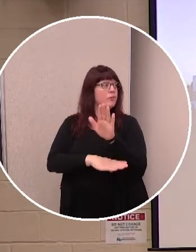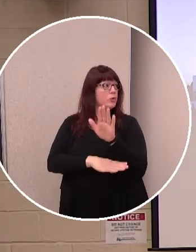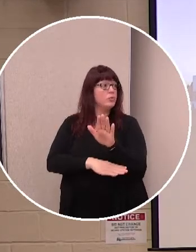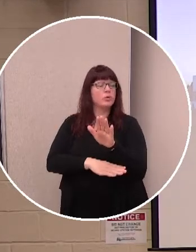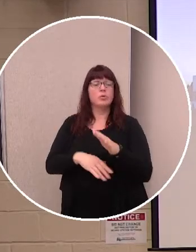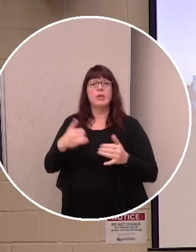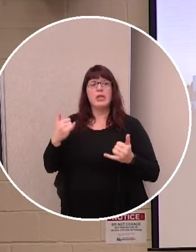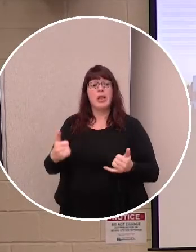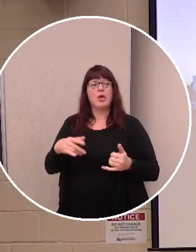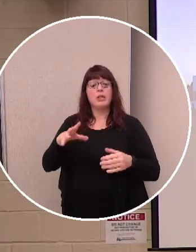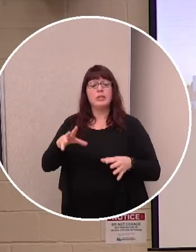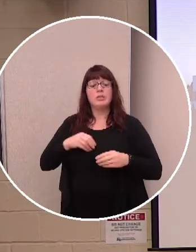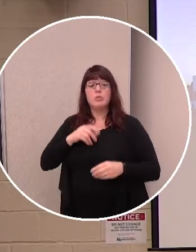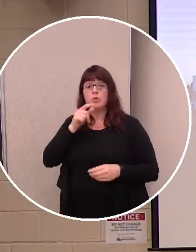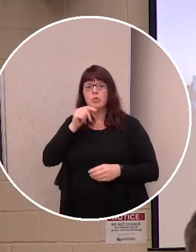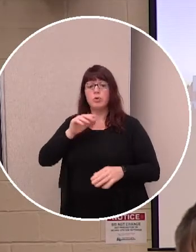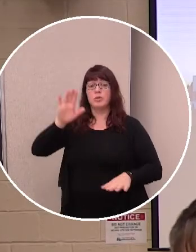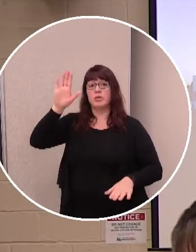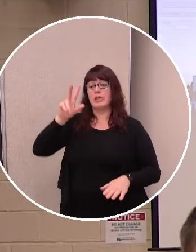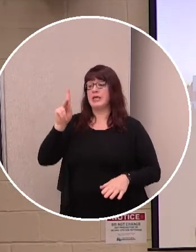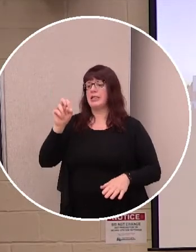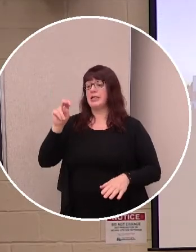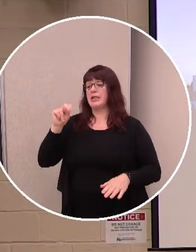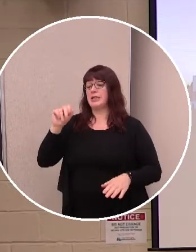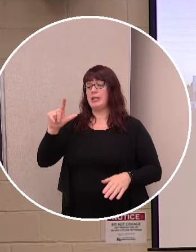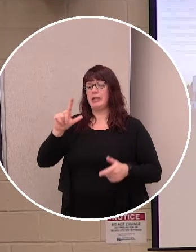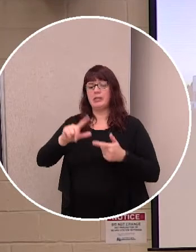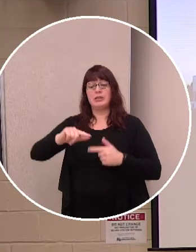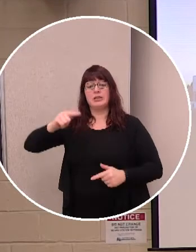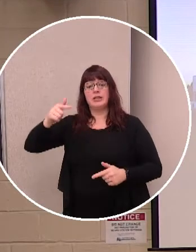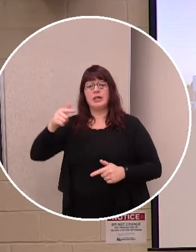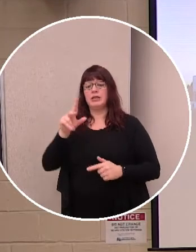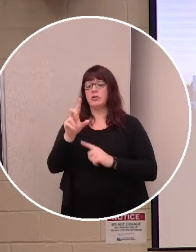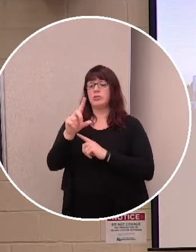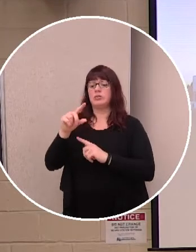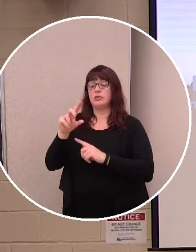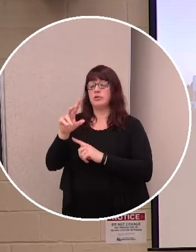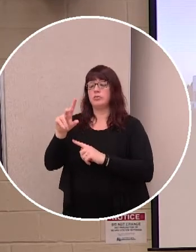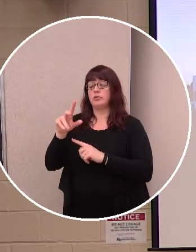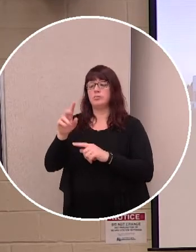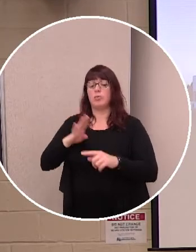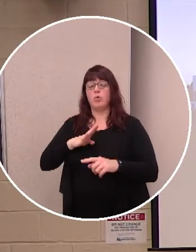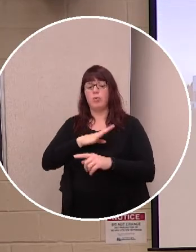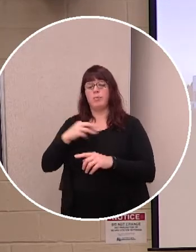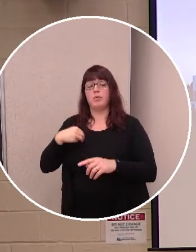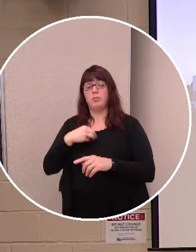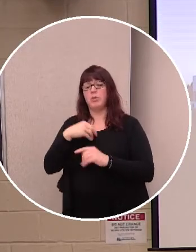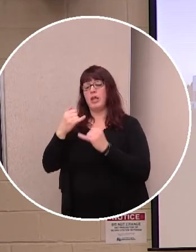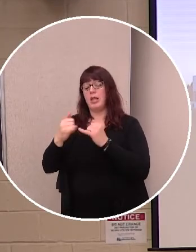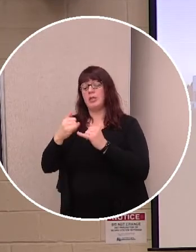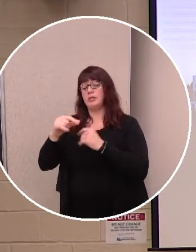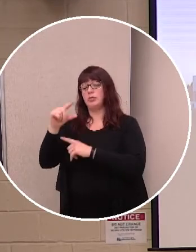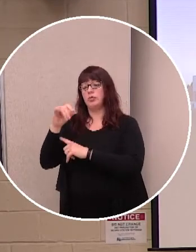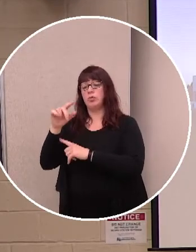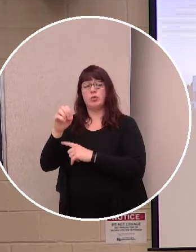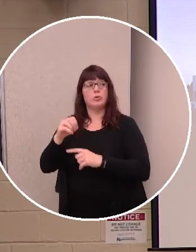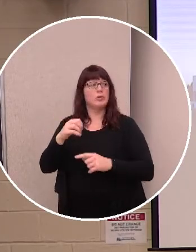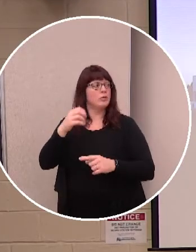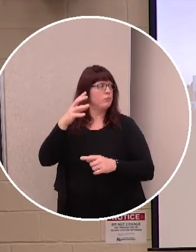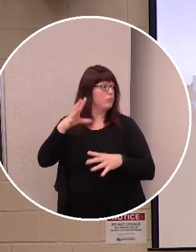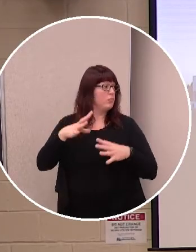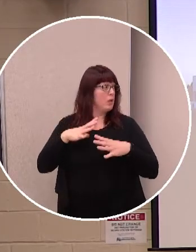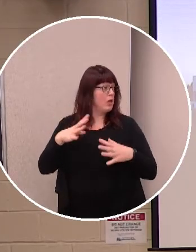by Trustee Kendall, seconded by Trustee George. All in favor? Those against?